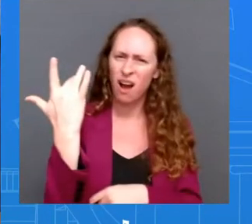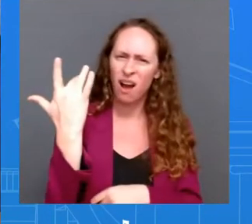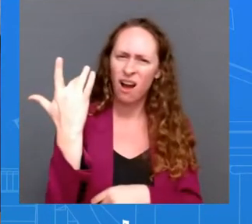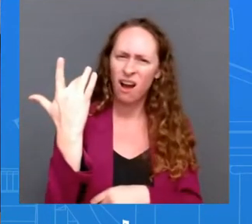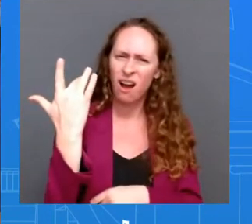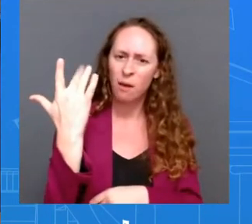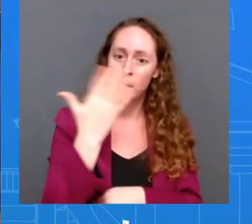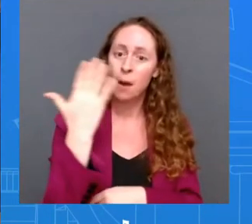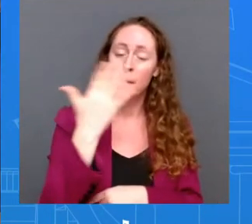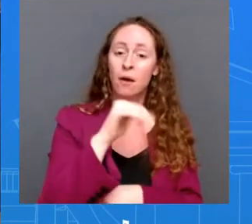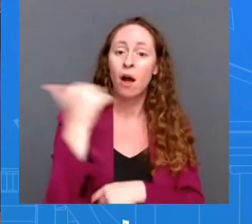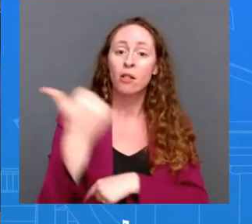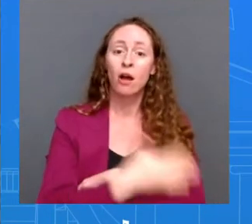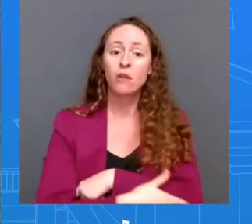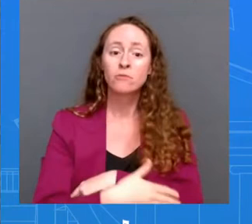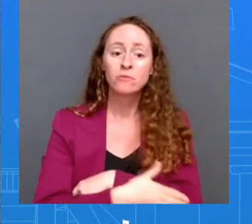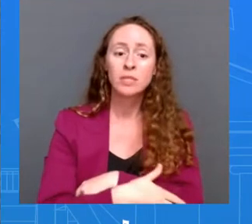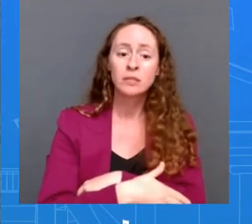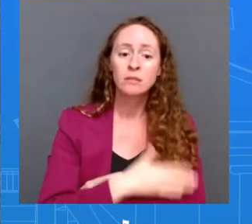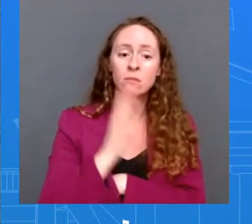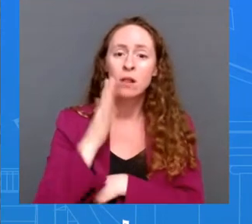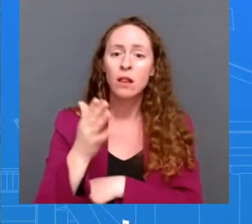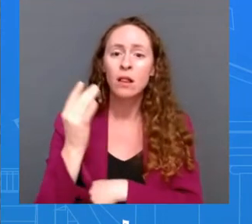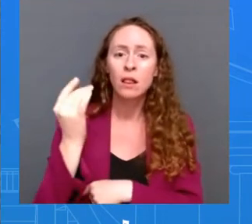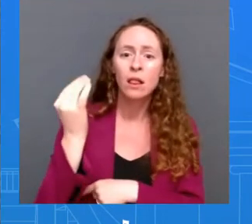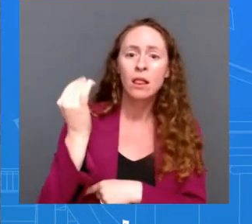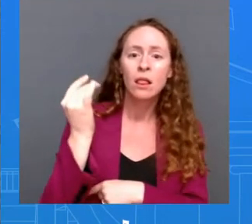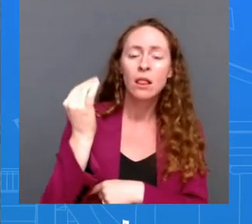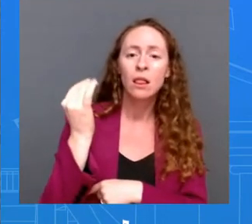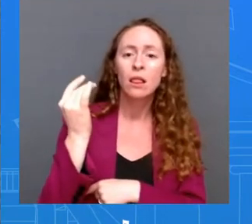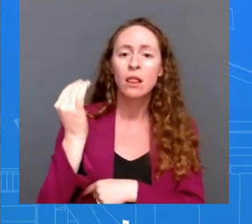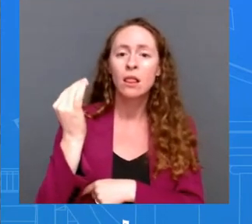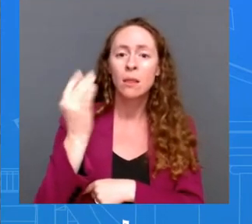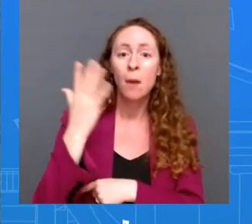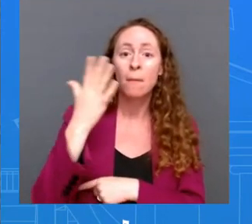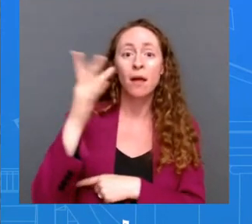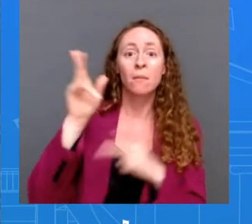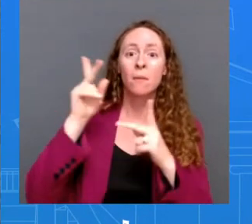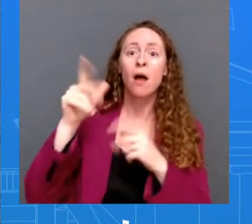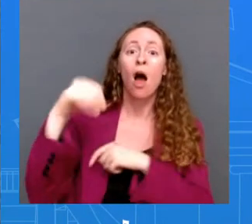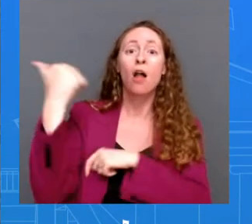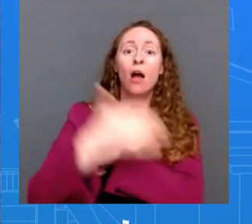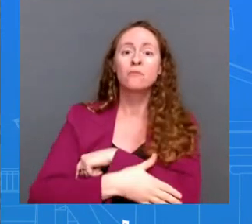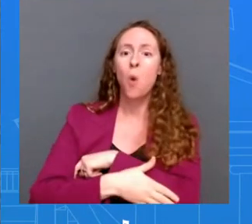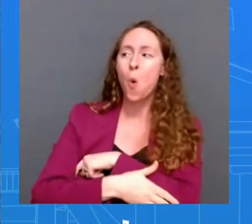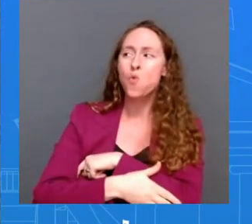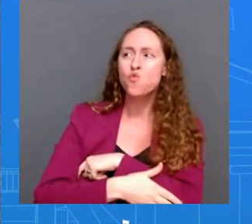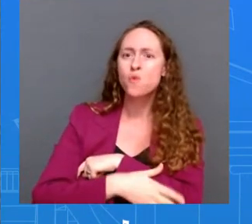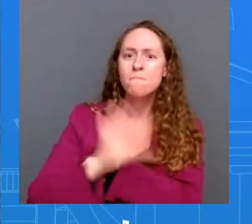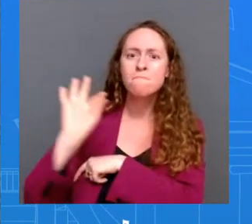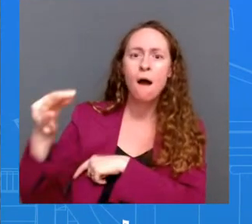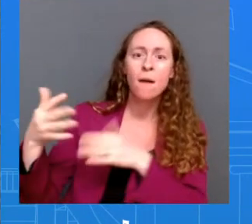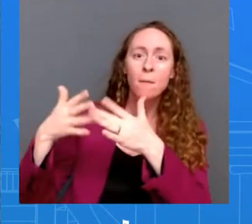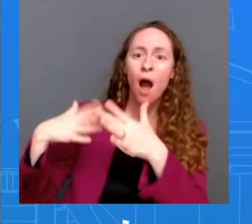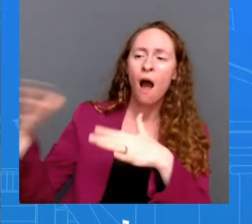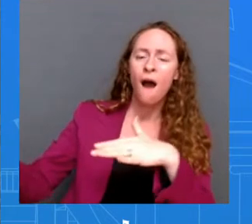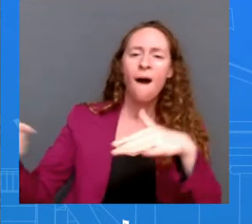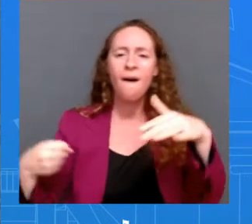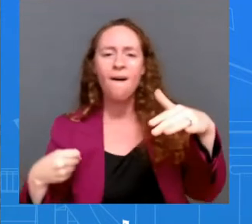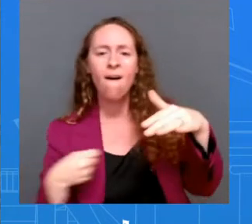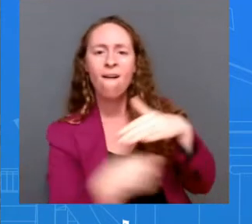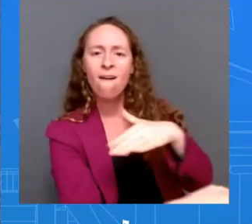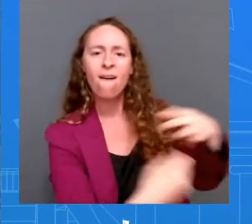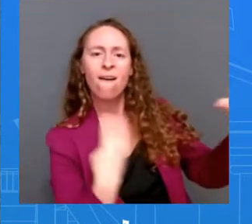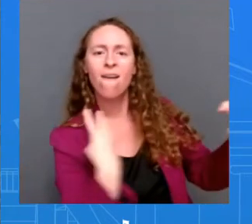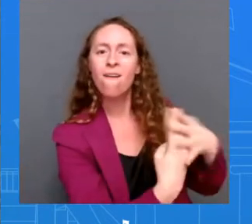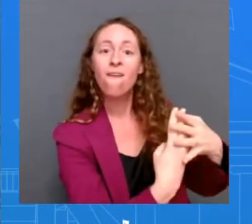going to be willing to deal? Yeah, Tyler asked me that same question, I guess, a week or so ago. We didn't make it public. We didn't